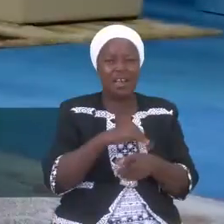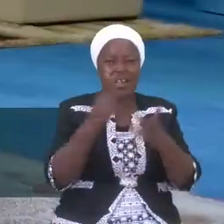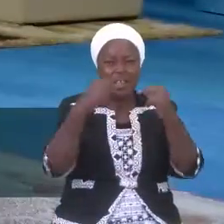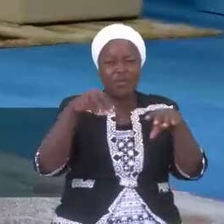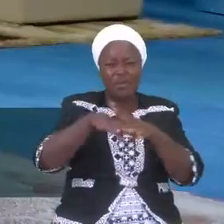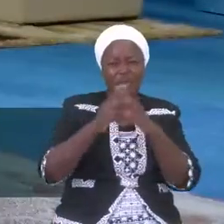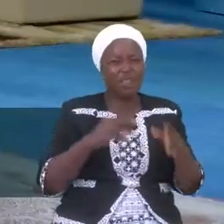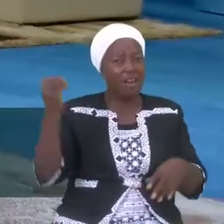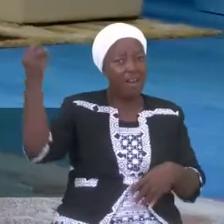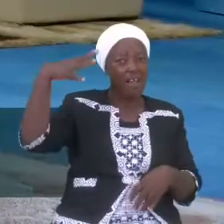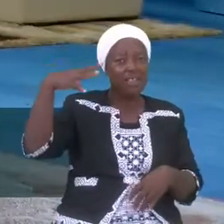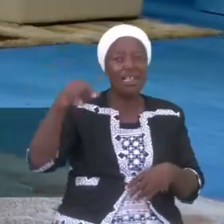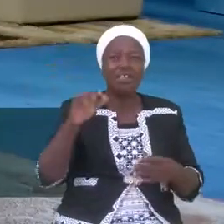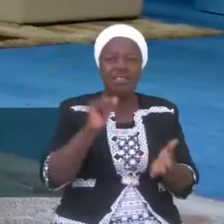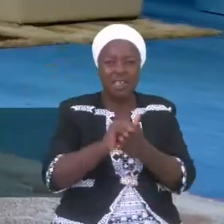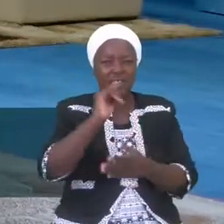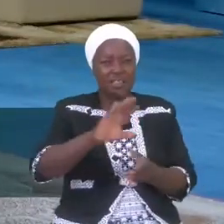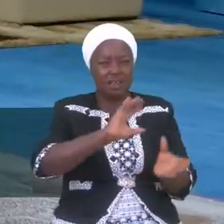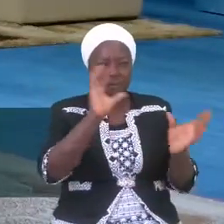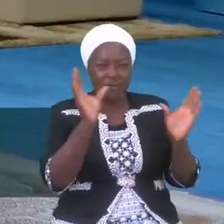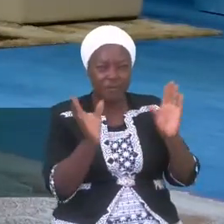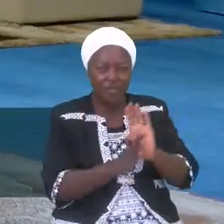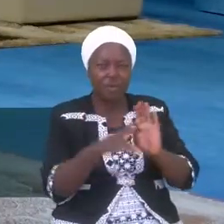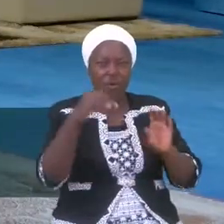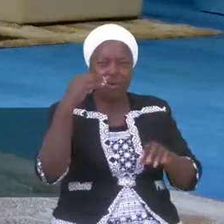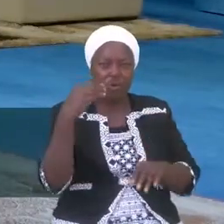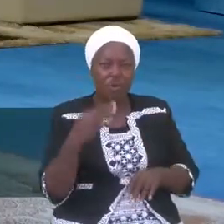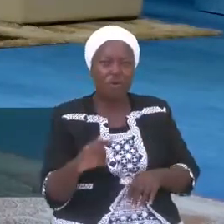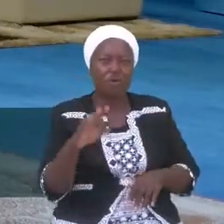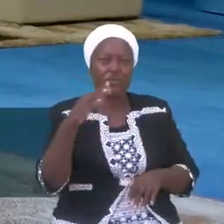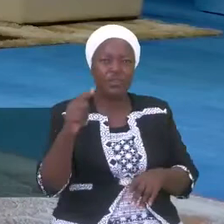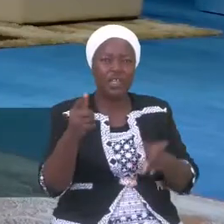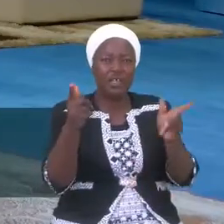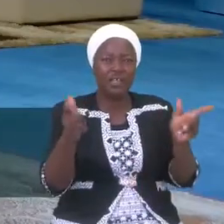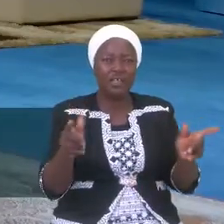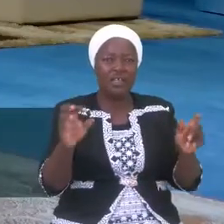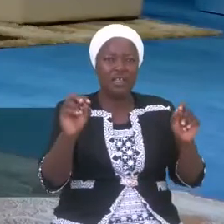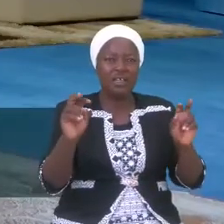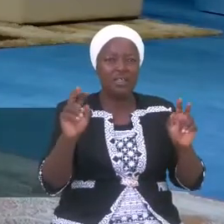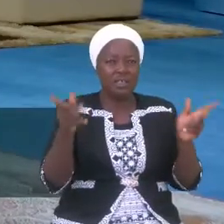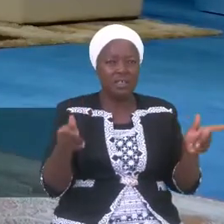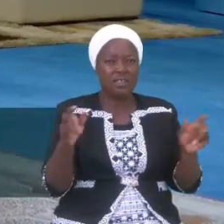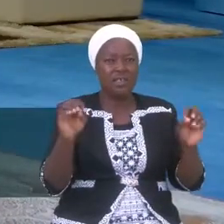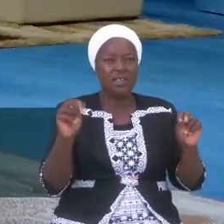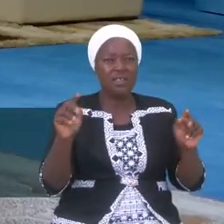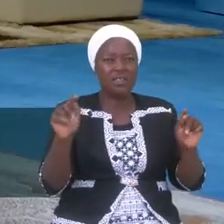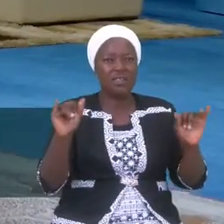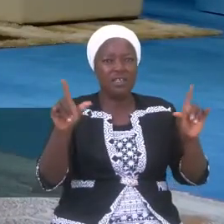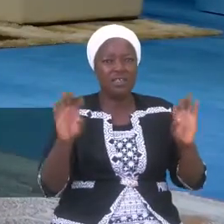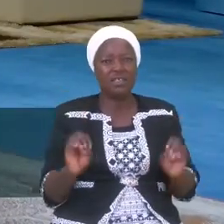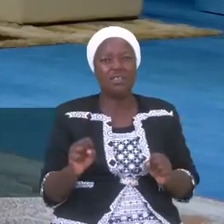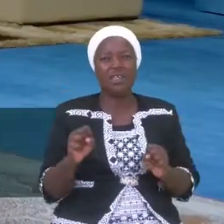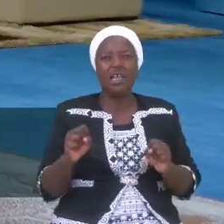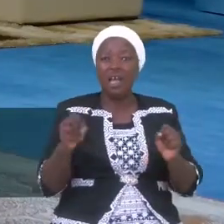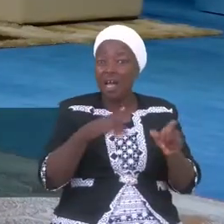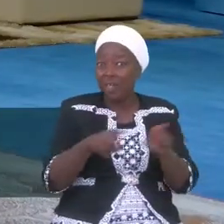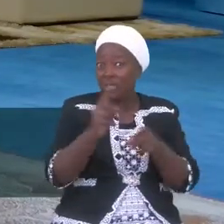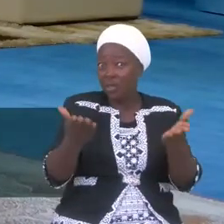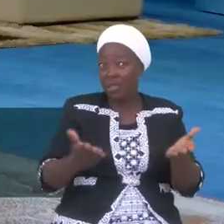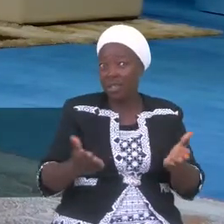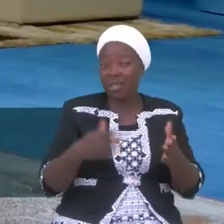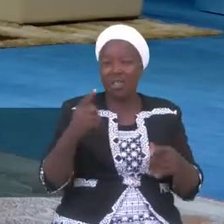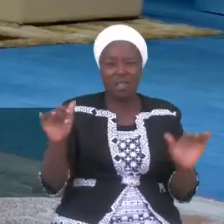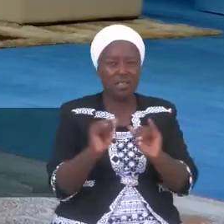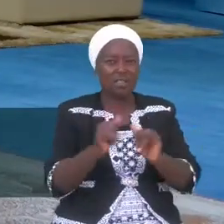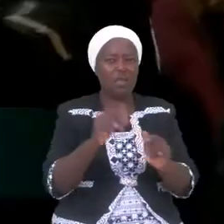the light. That's the conversion of the Gentiles. As you are here, the same word is coming